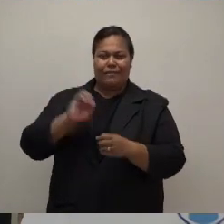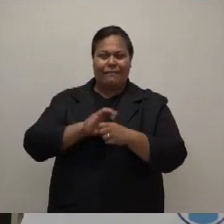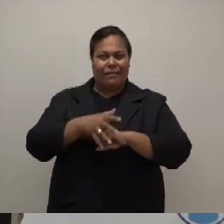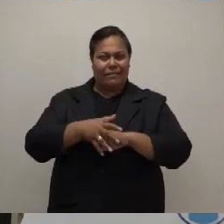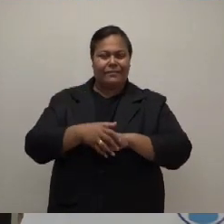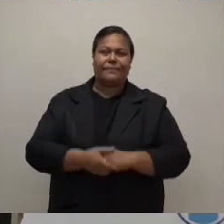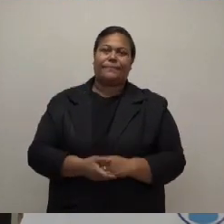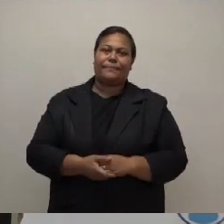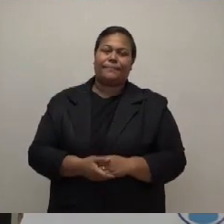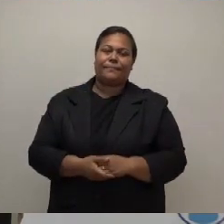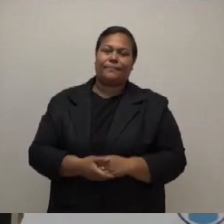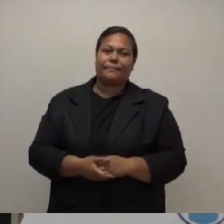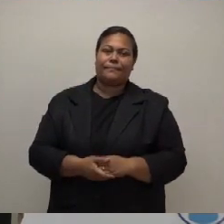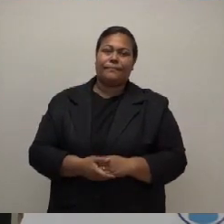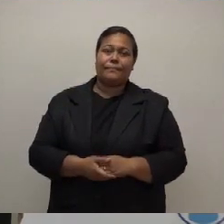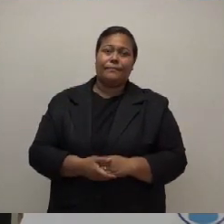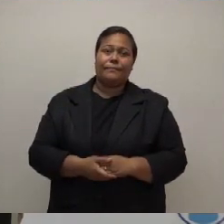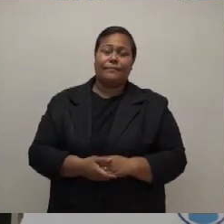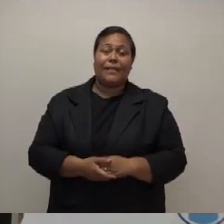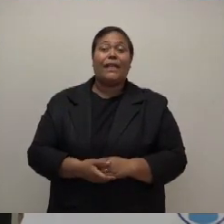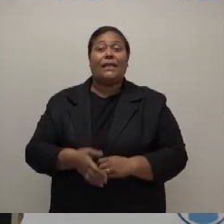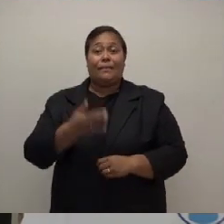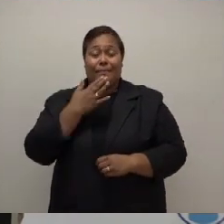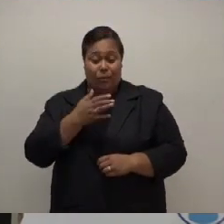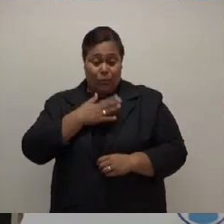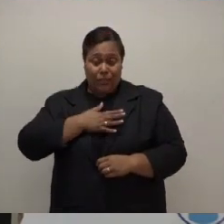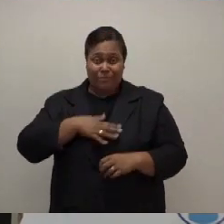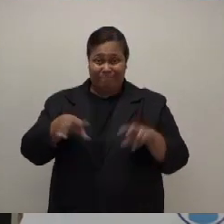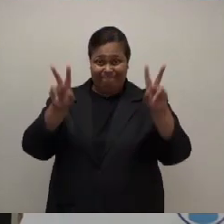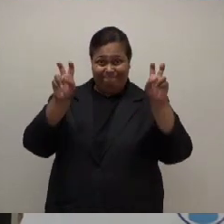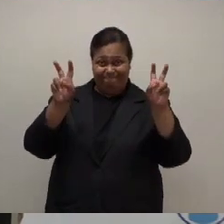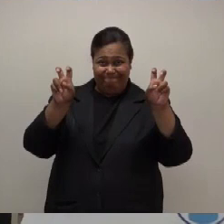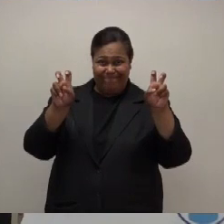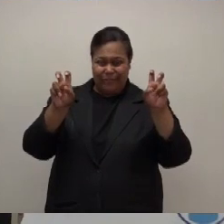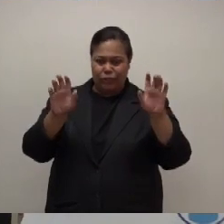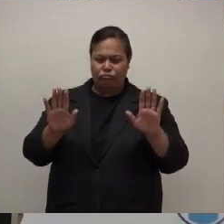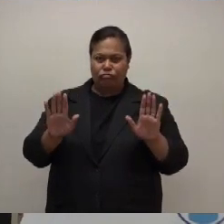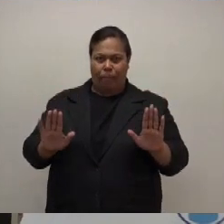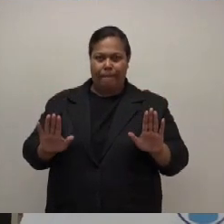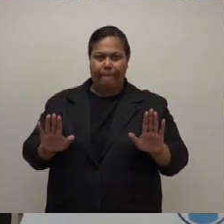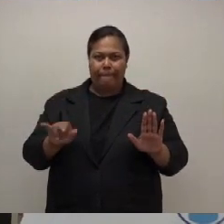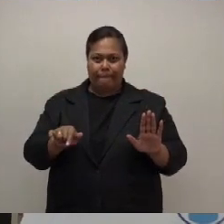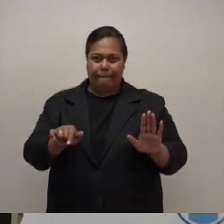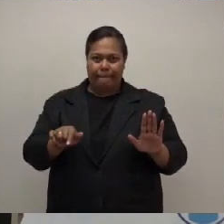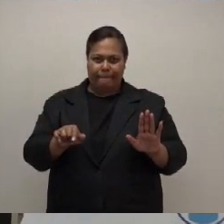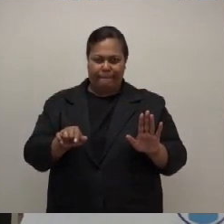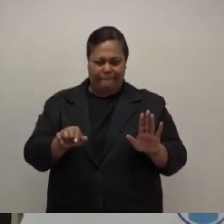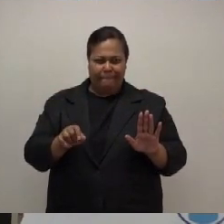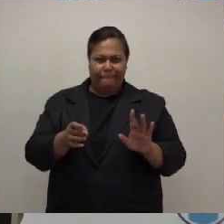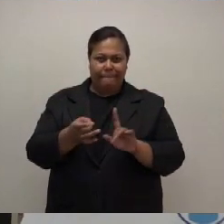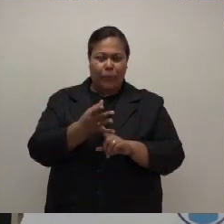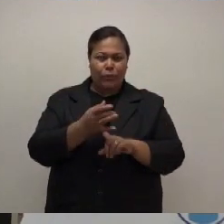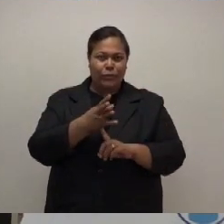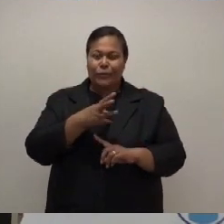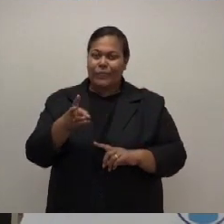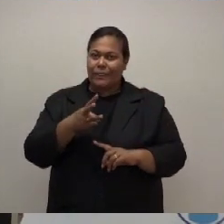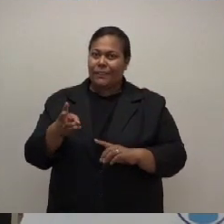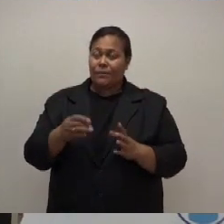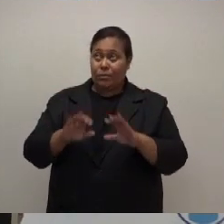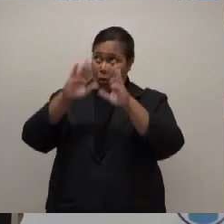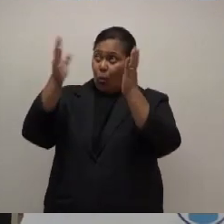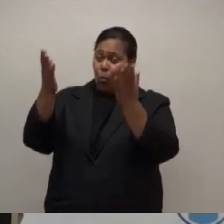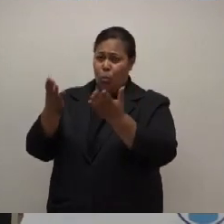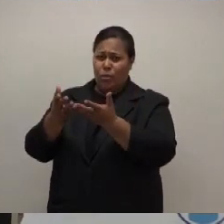I want to stress contain as a key word here, because as the pandemic rages around the world, until we have a globally